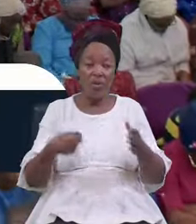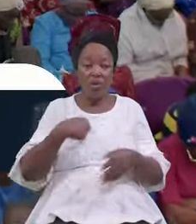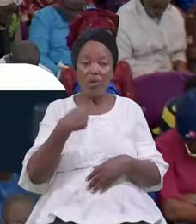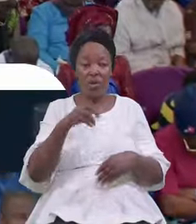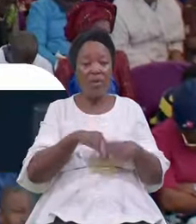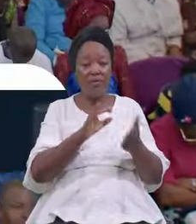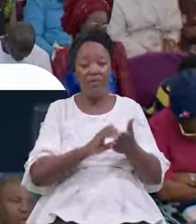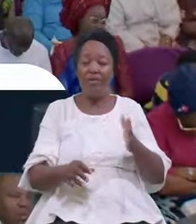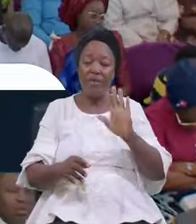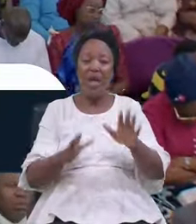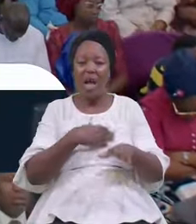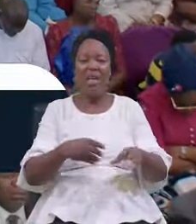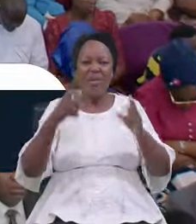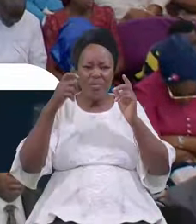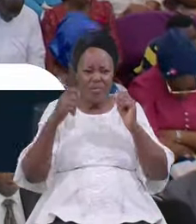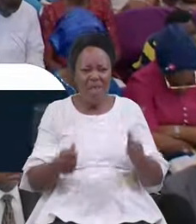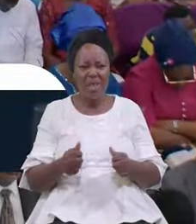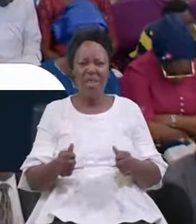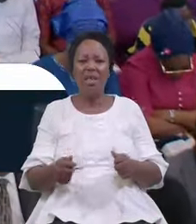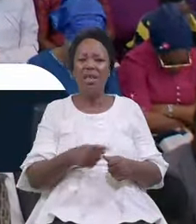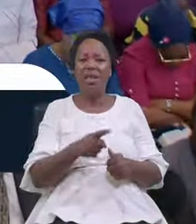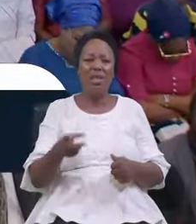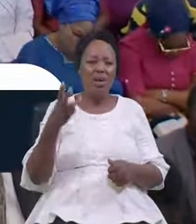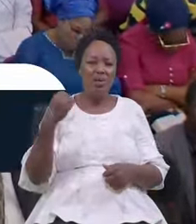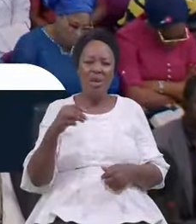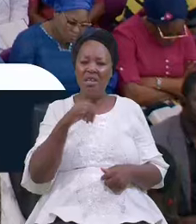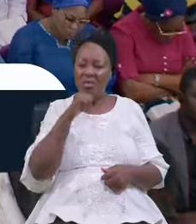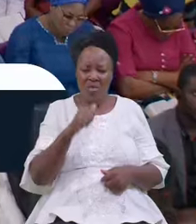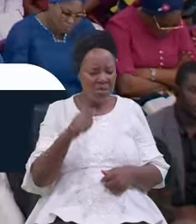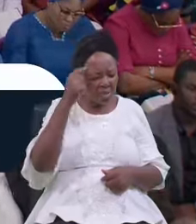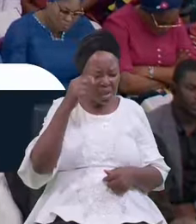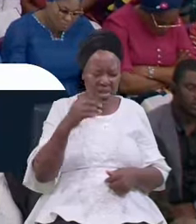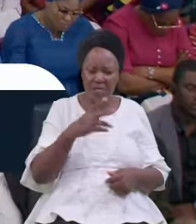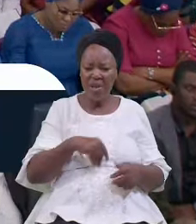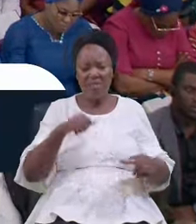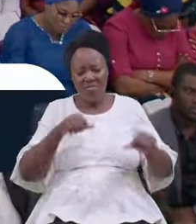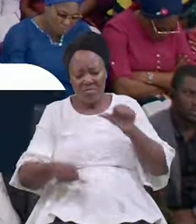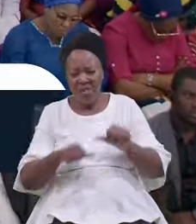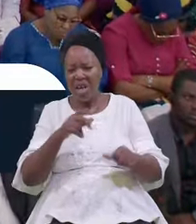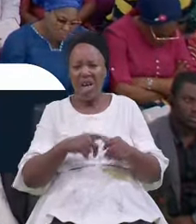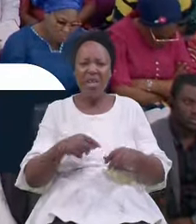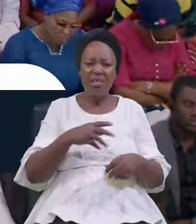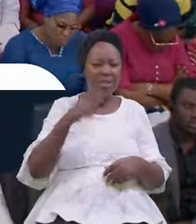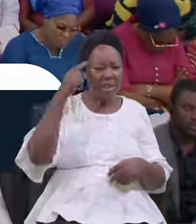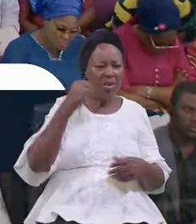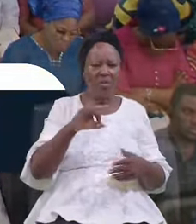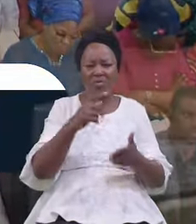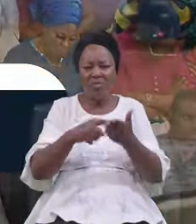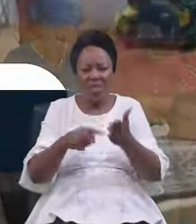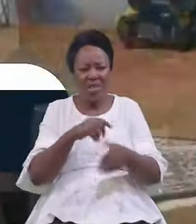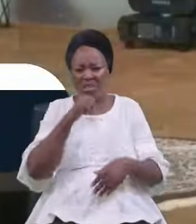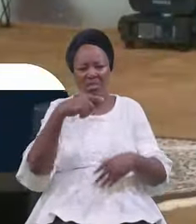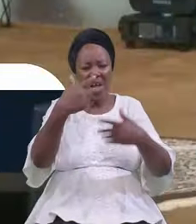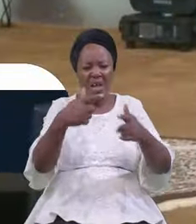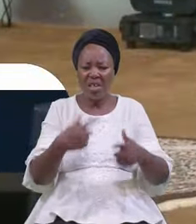5. And immediately they were not deliberating, they were not doubting, they were not disputing, they were not